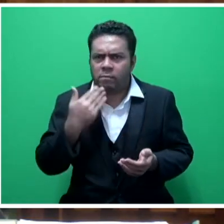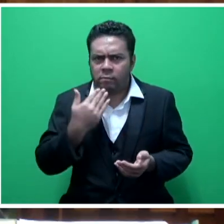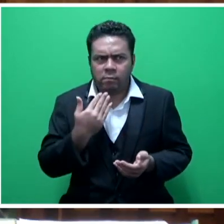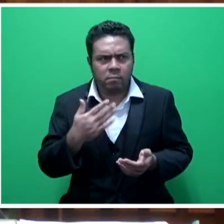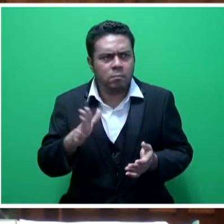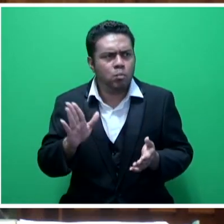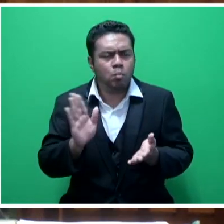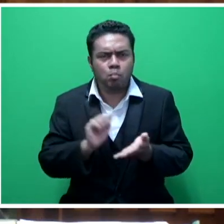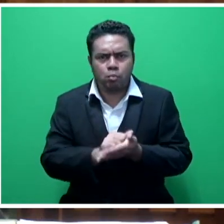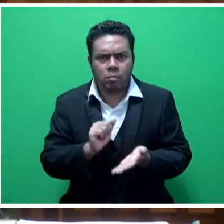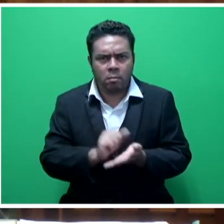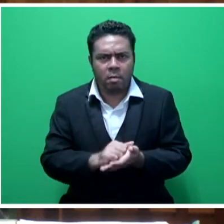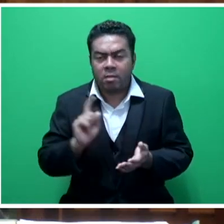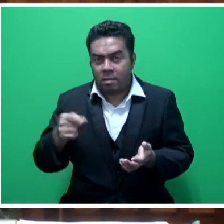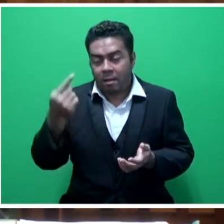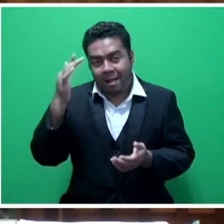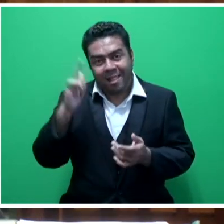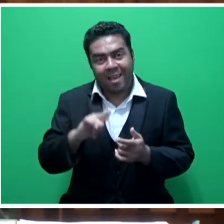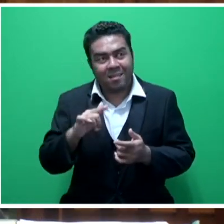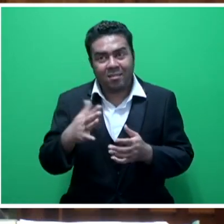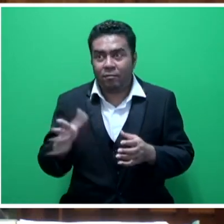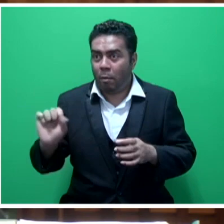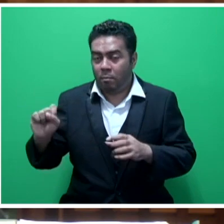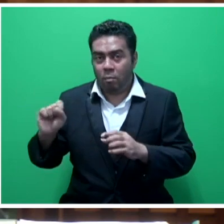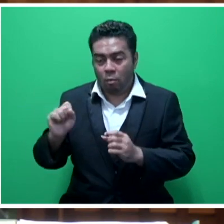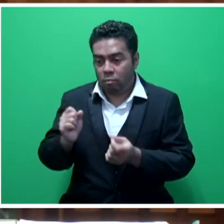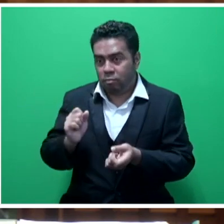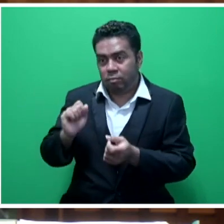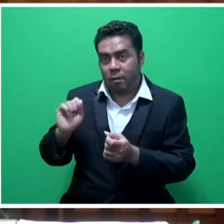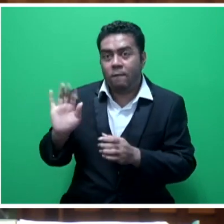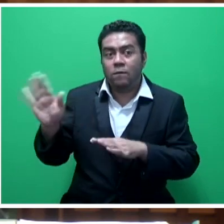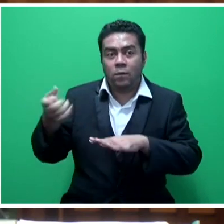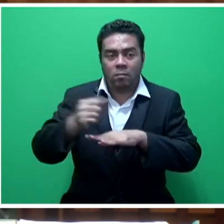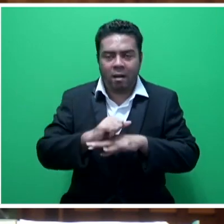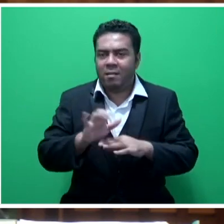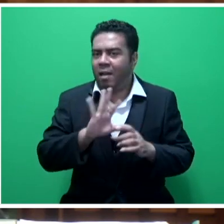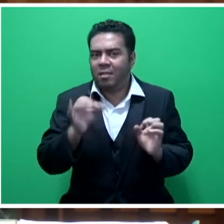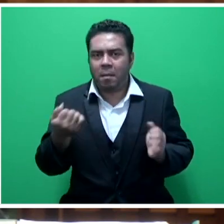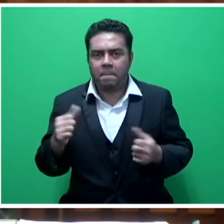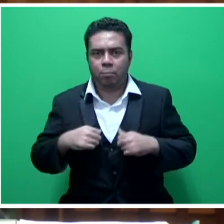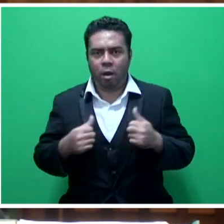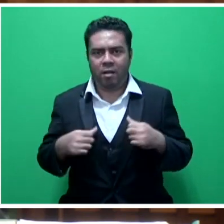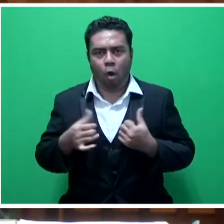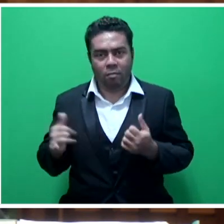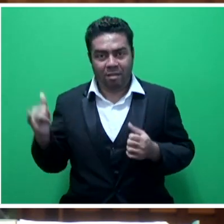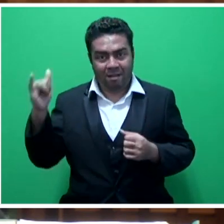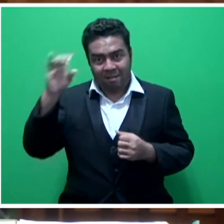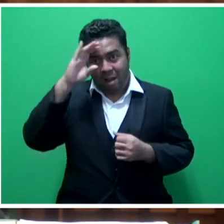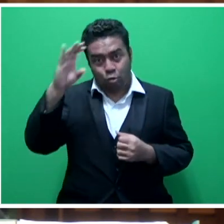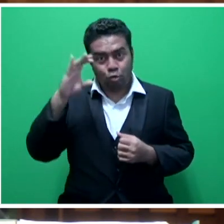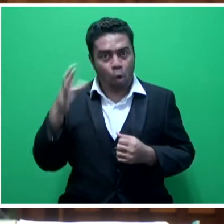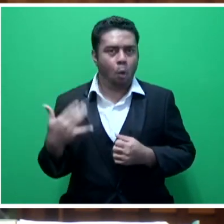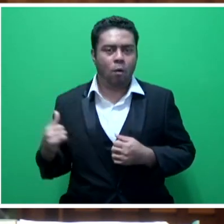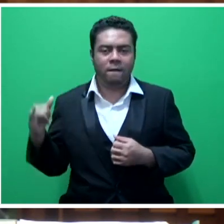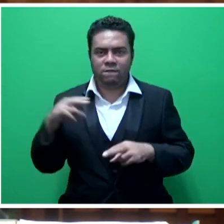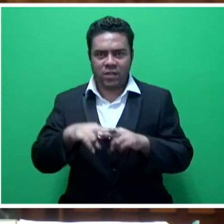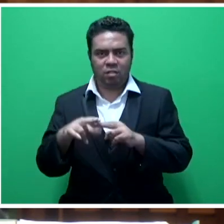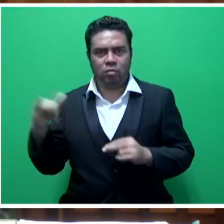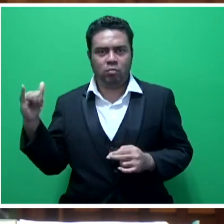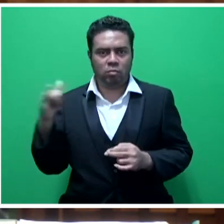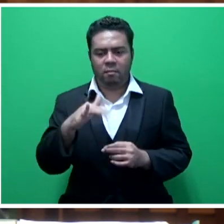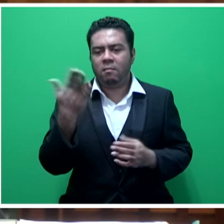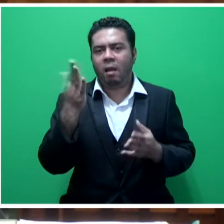These people are lackeys for foreign companies with no pride in their carrier or their country and not a shred of